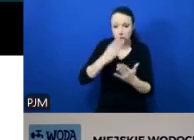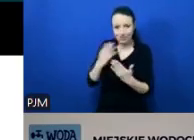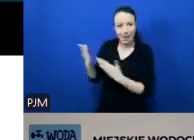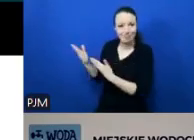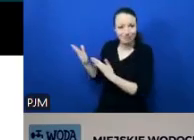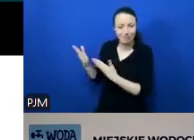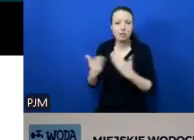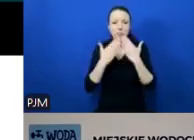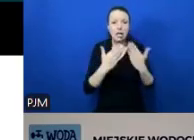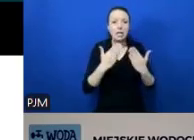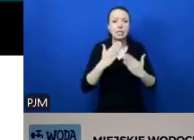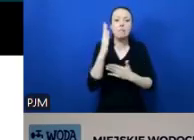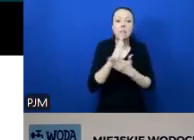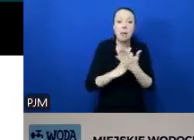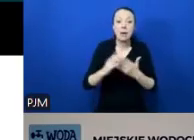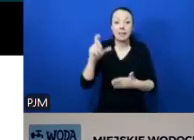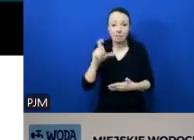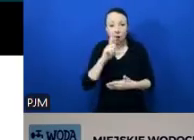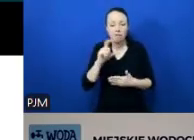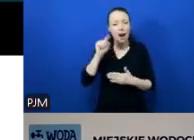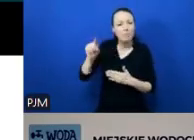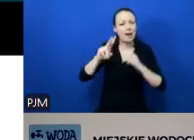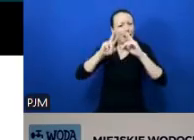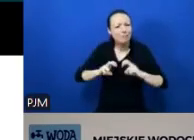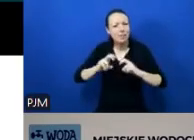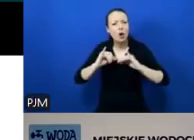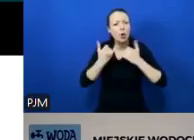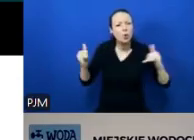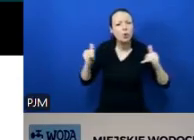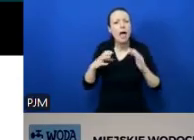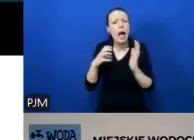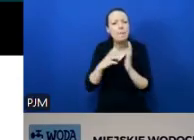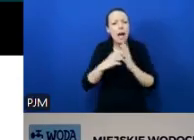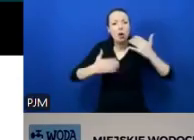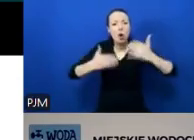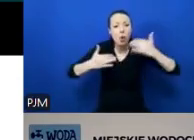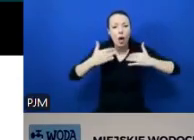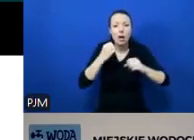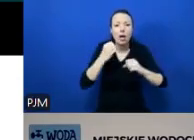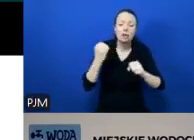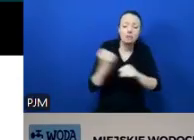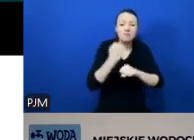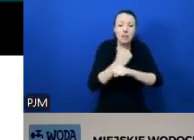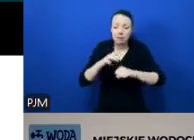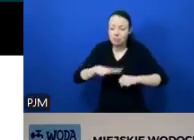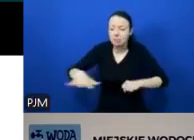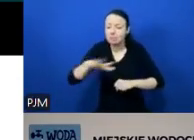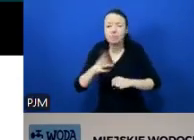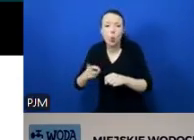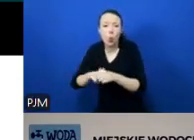digital terrain models, we identified using computer applications the areas, the catchment